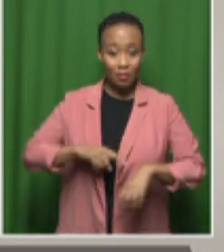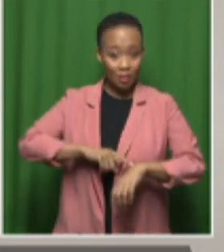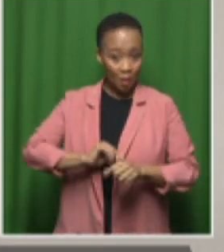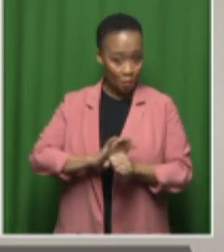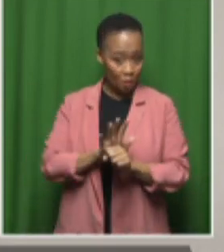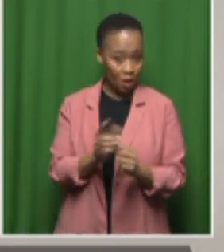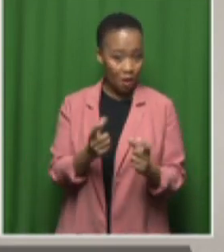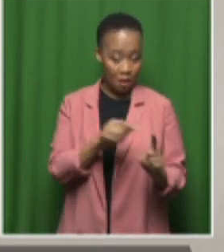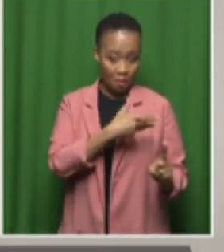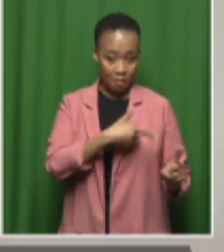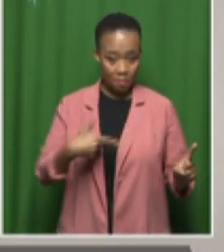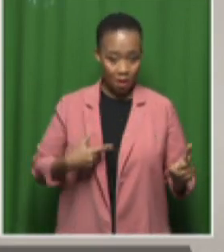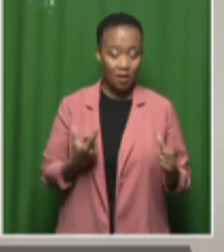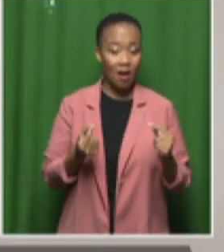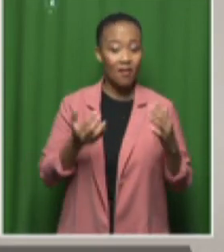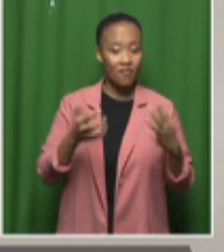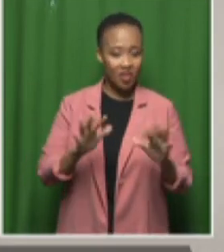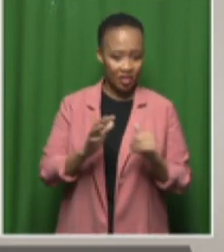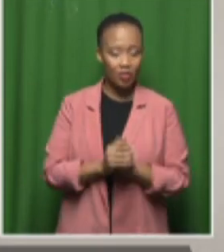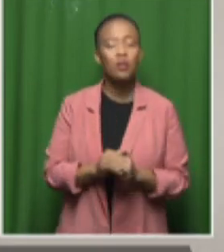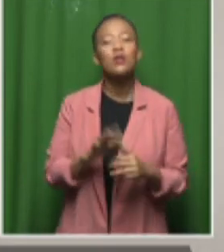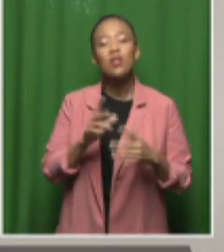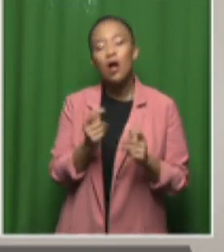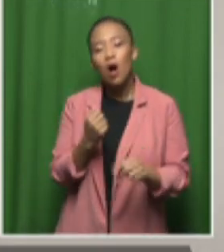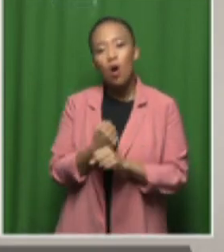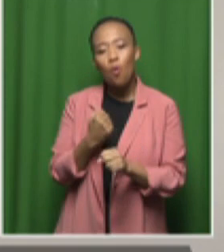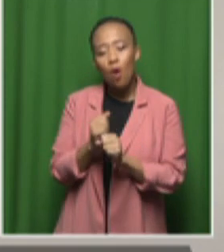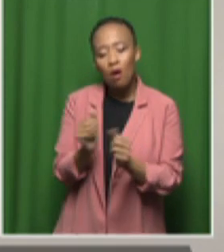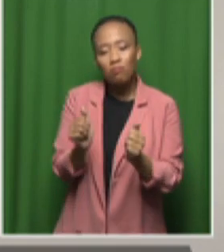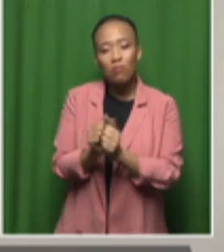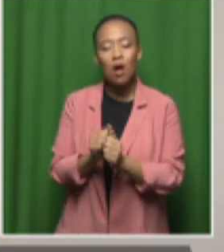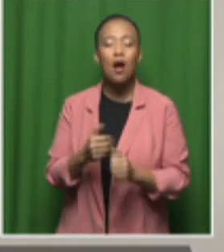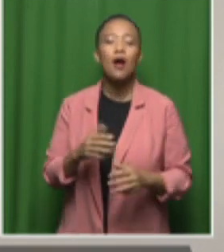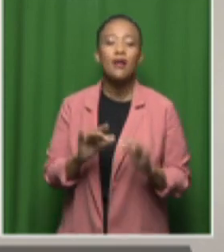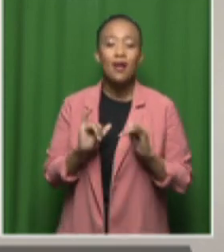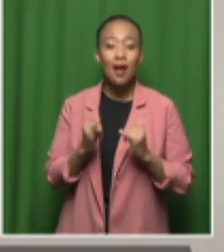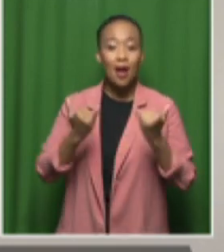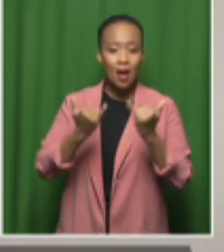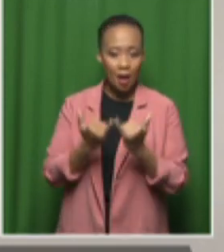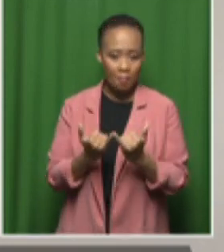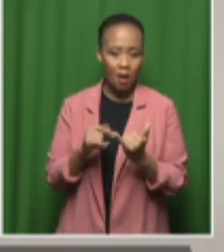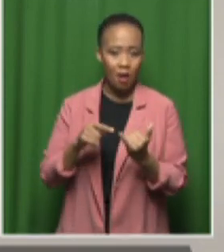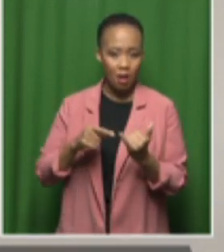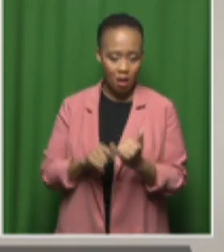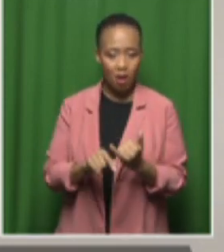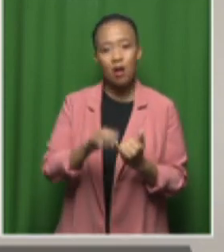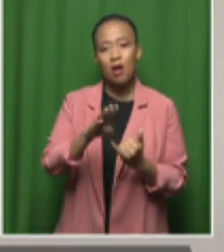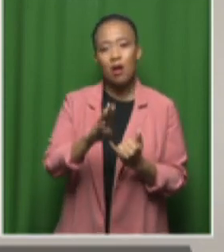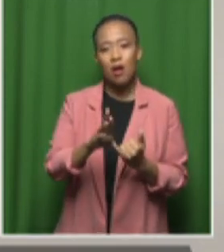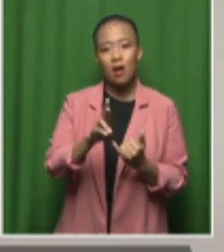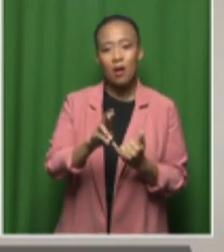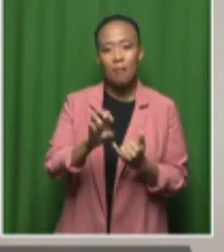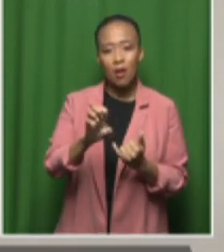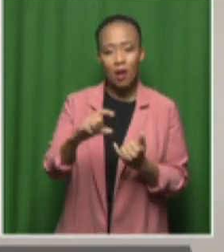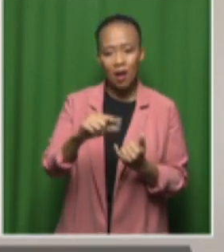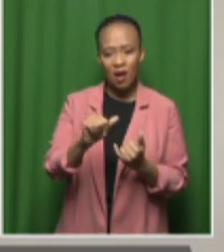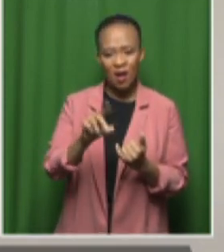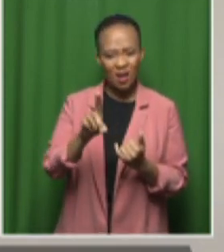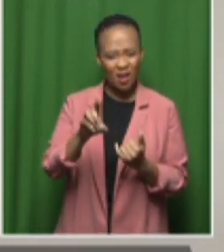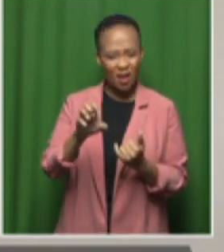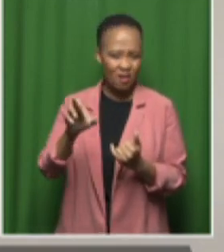with the company Belvedere, which was really an important campaign